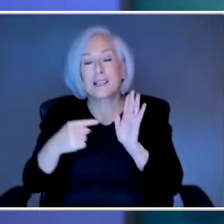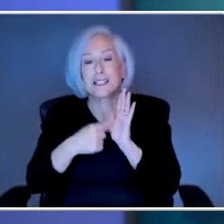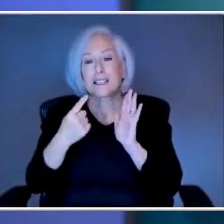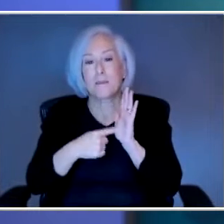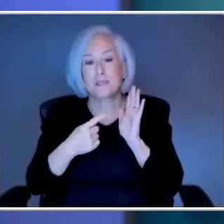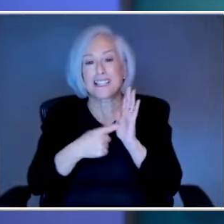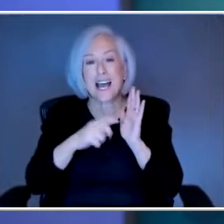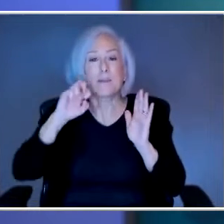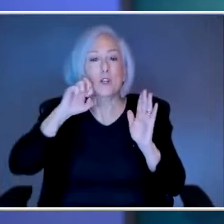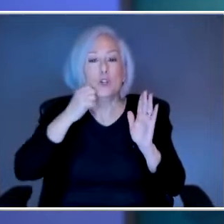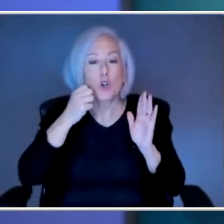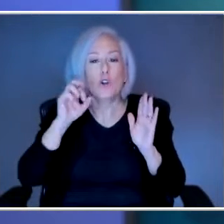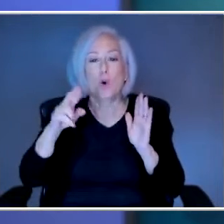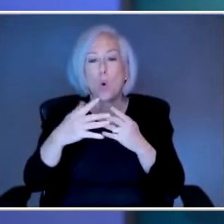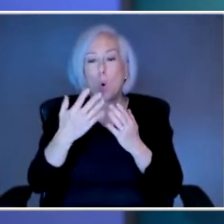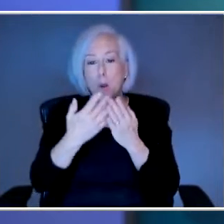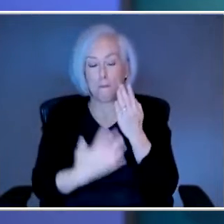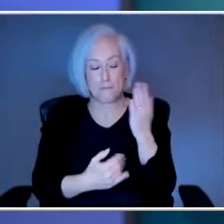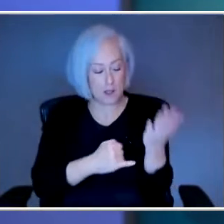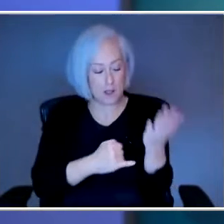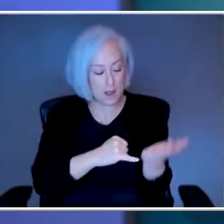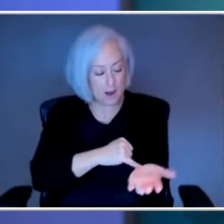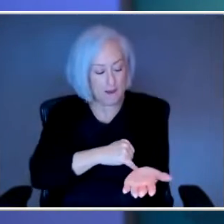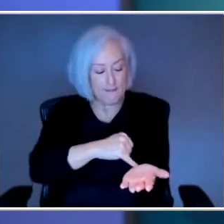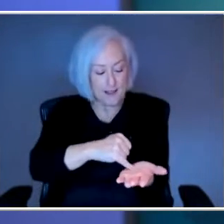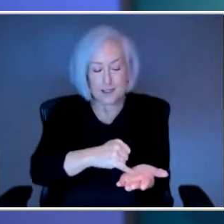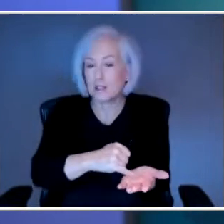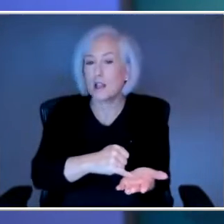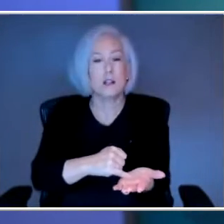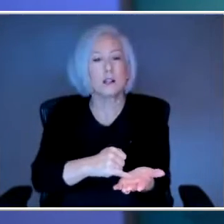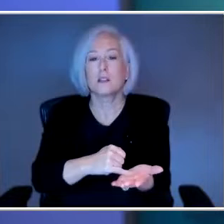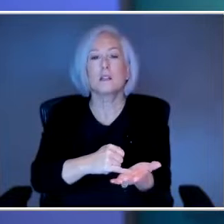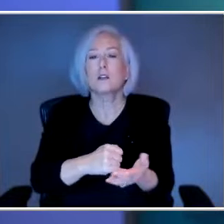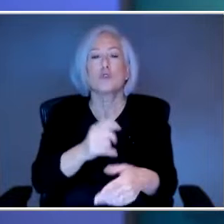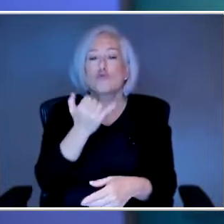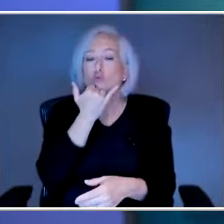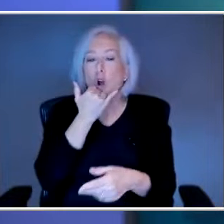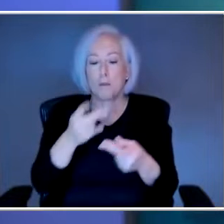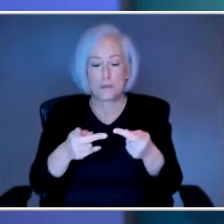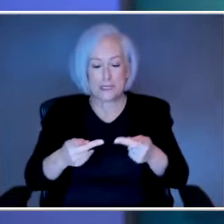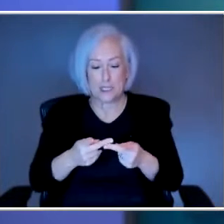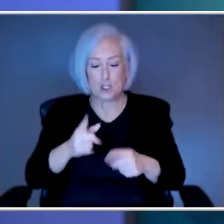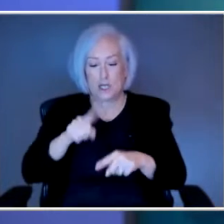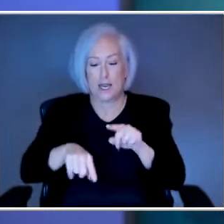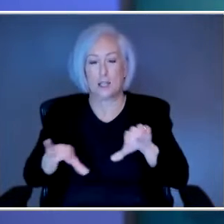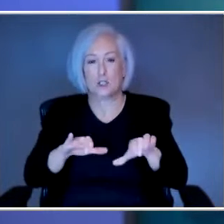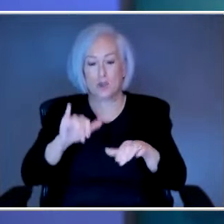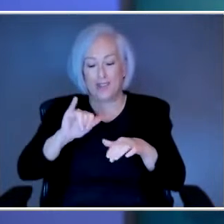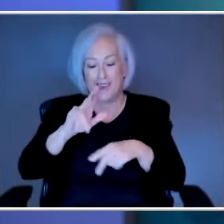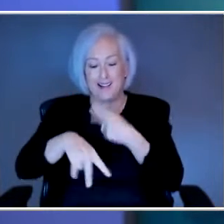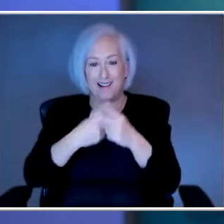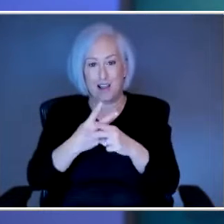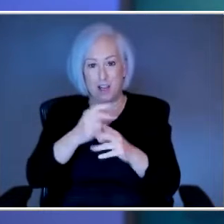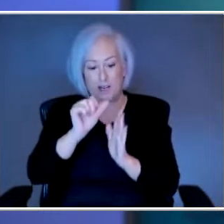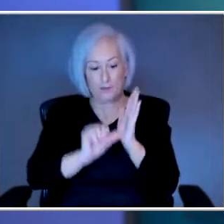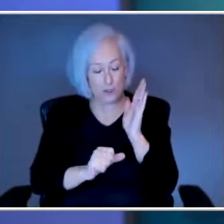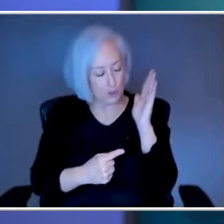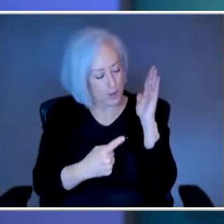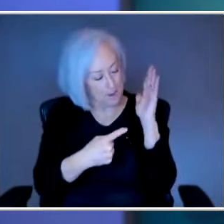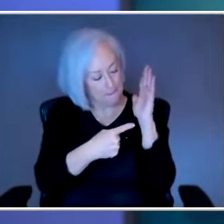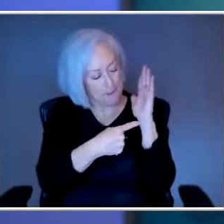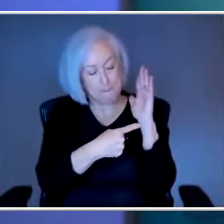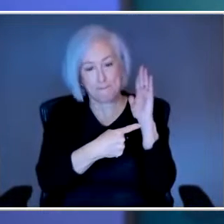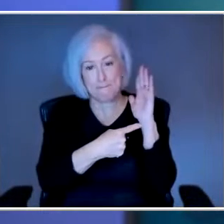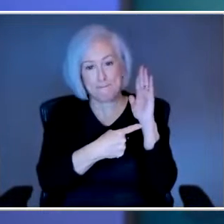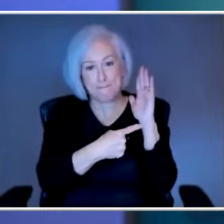that would preclude them from having this particular surgery, this surgery done in this way. And then folks that have had this